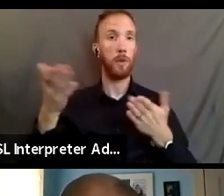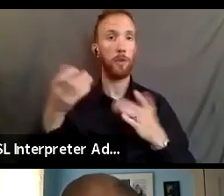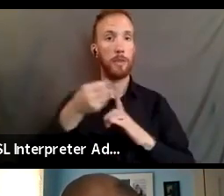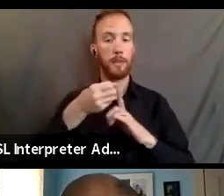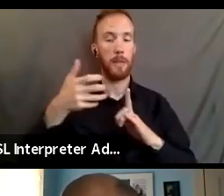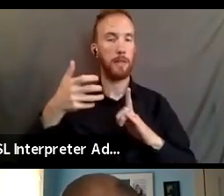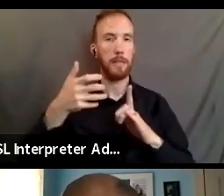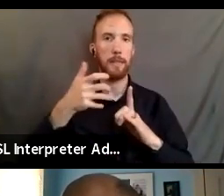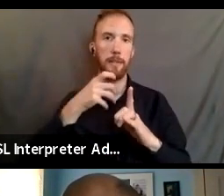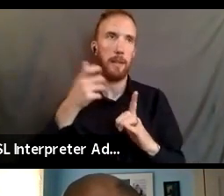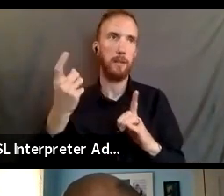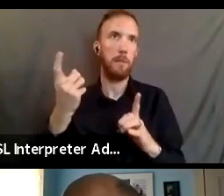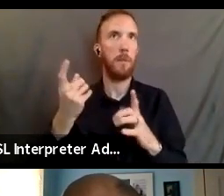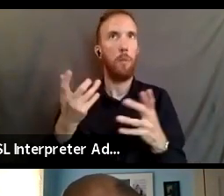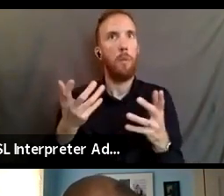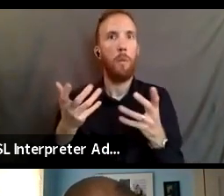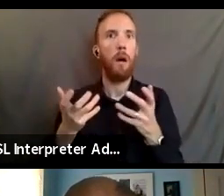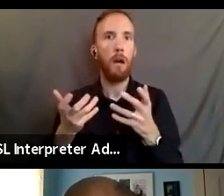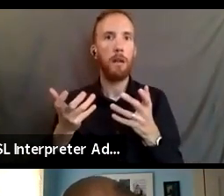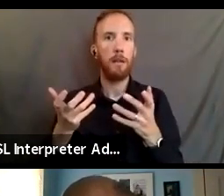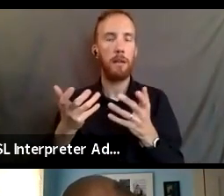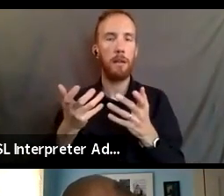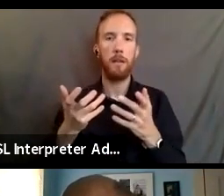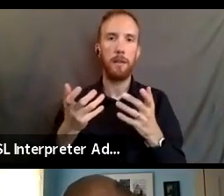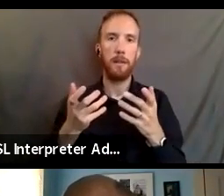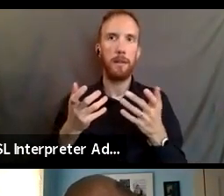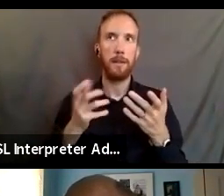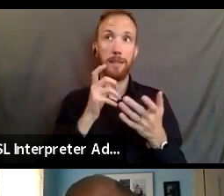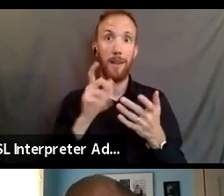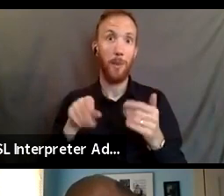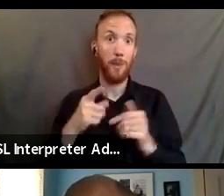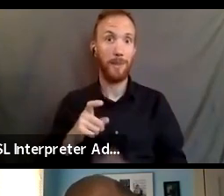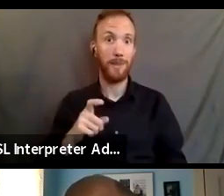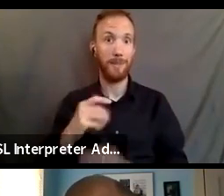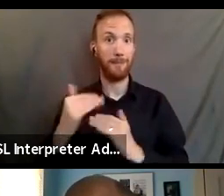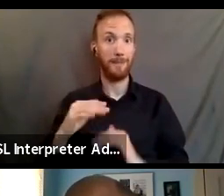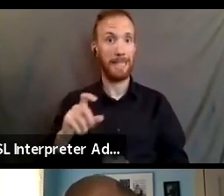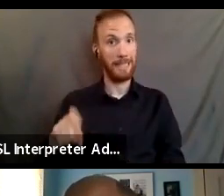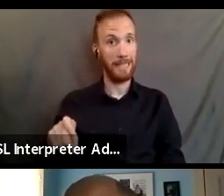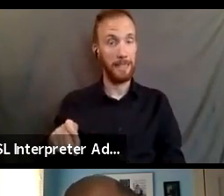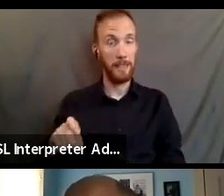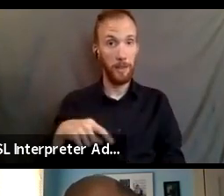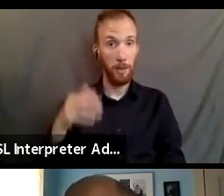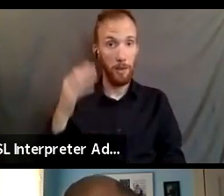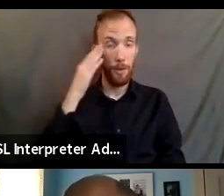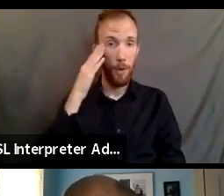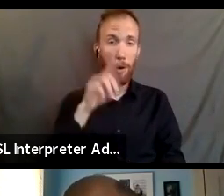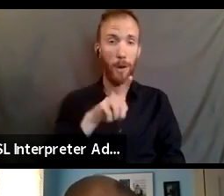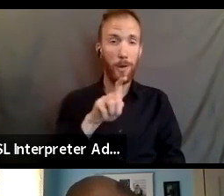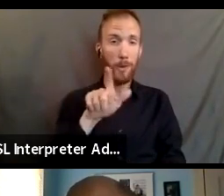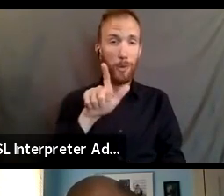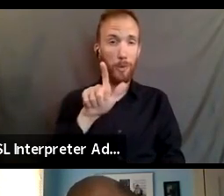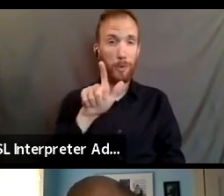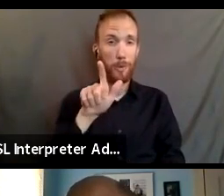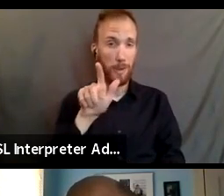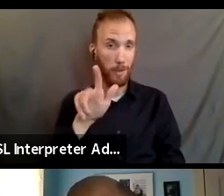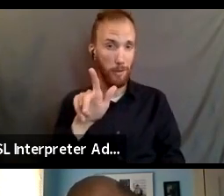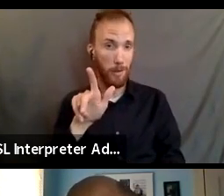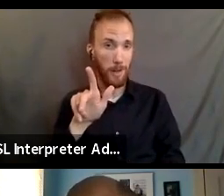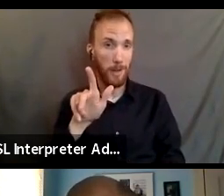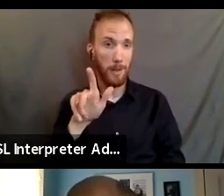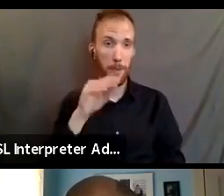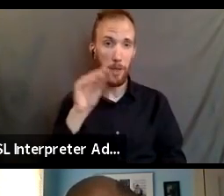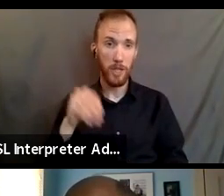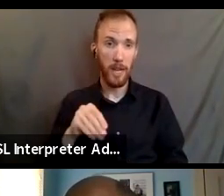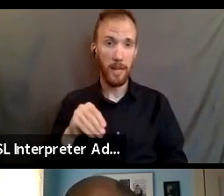want and i would say it's even gone beyond a need as you've heard we're at 123 capacity with an annual growth rate